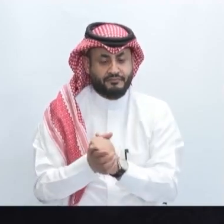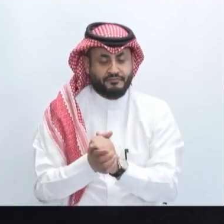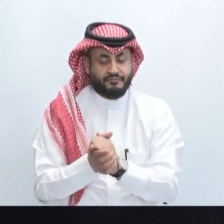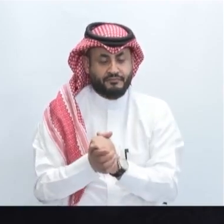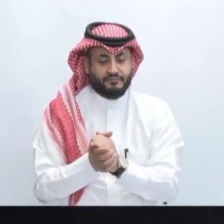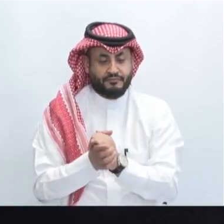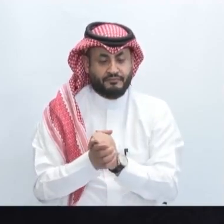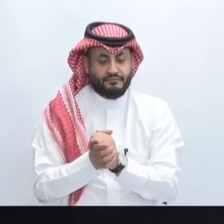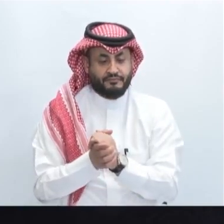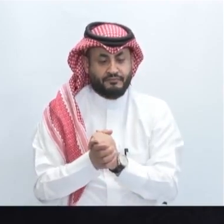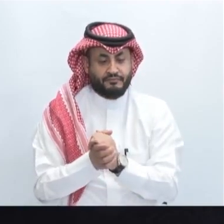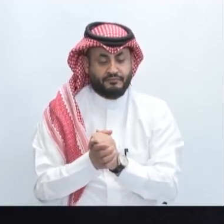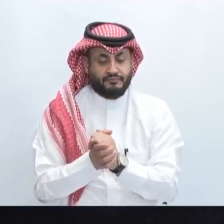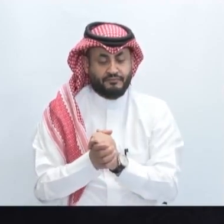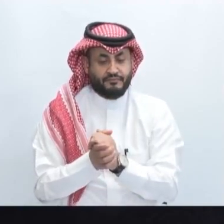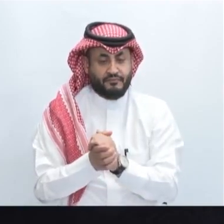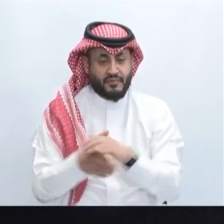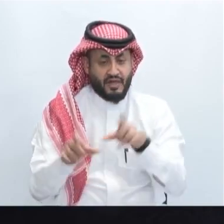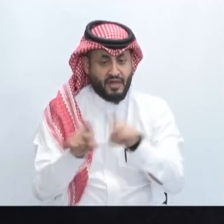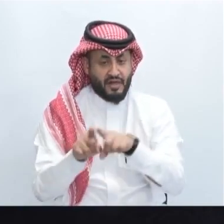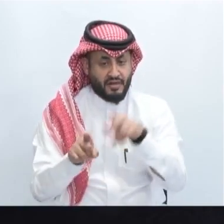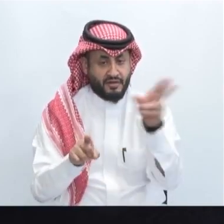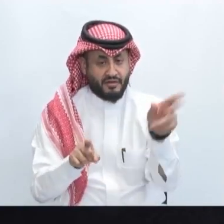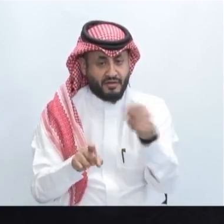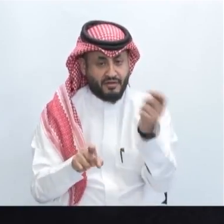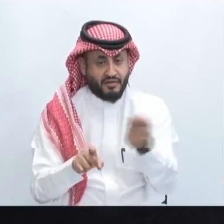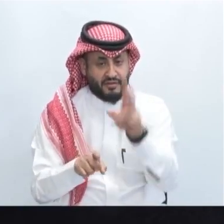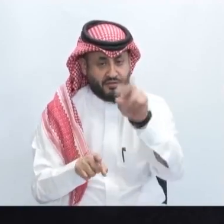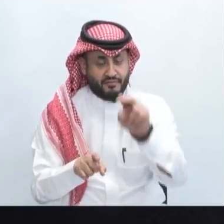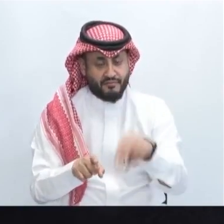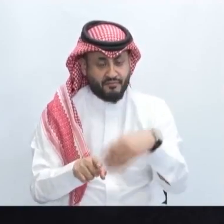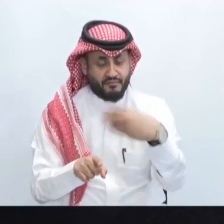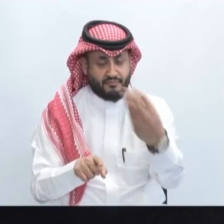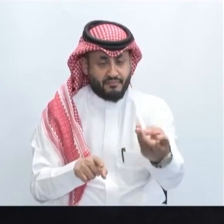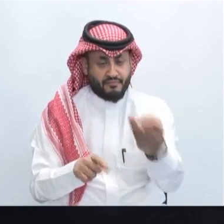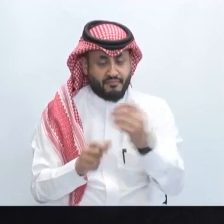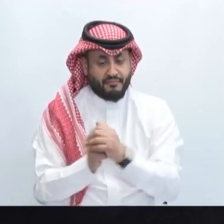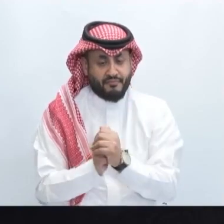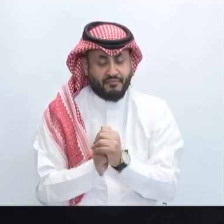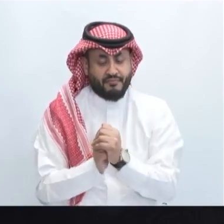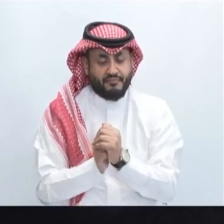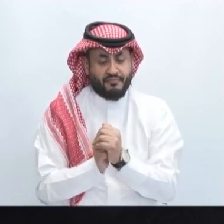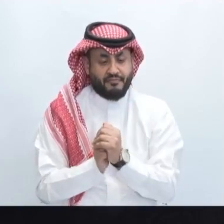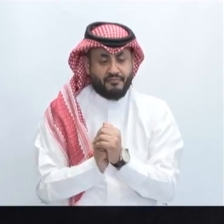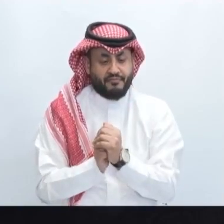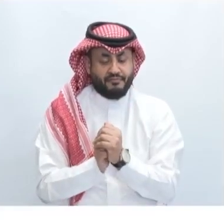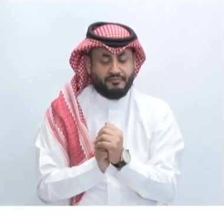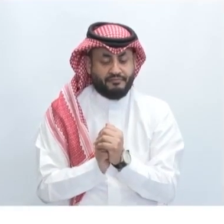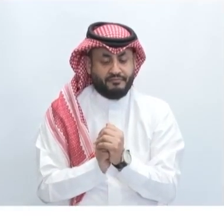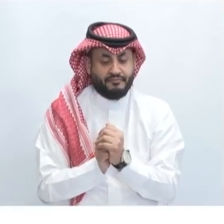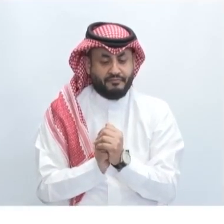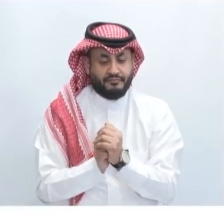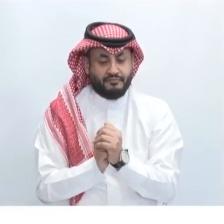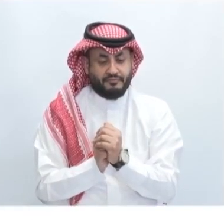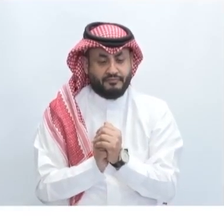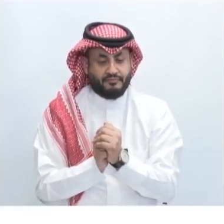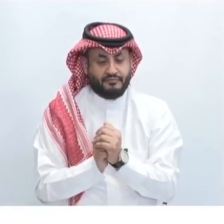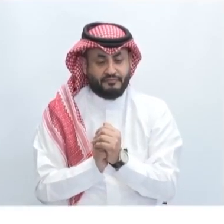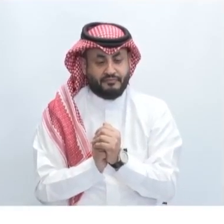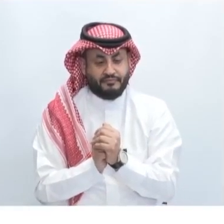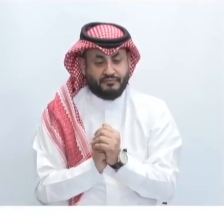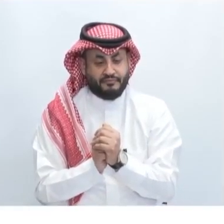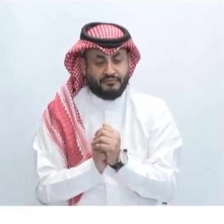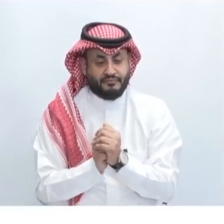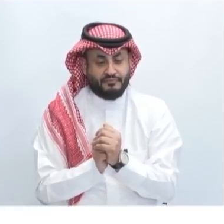time for tracing. So me and you will trace these words. So let's begin. So let's